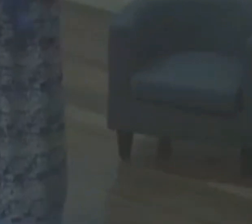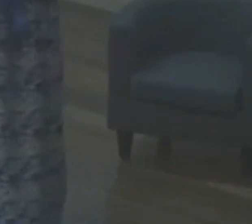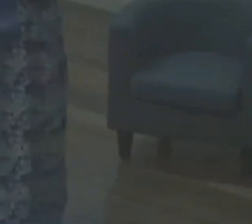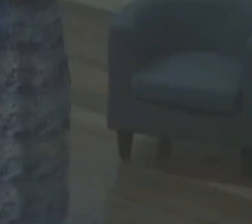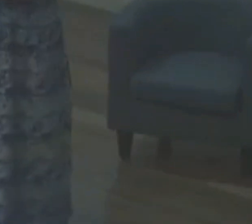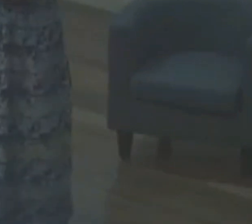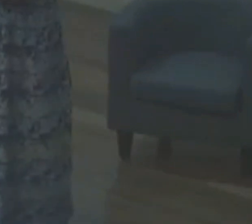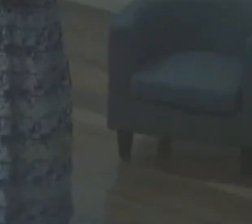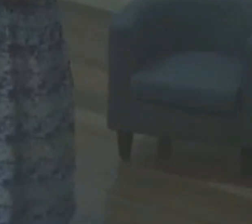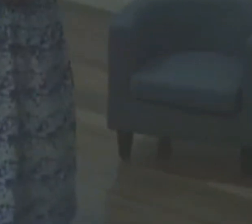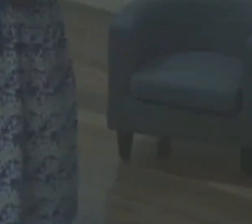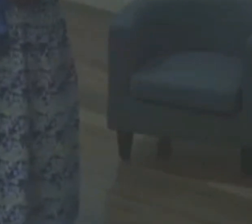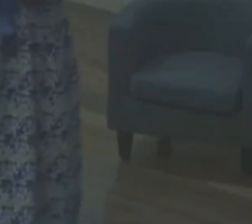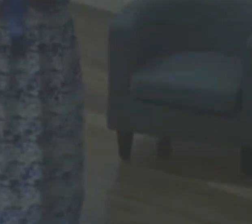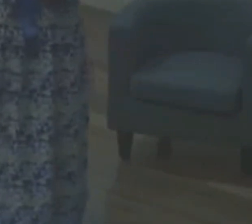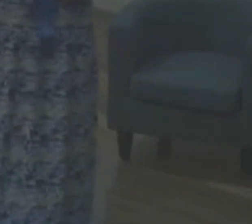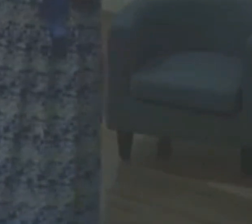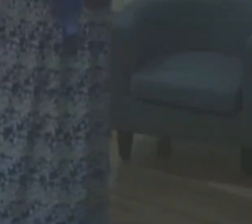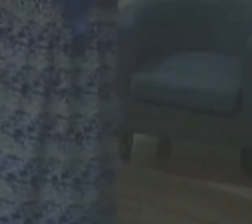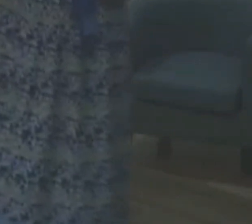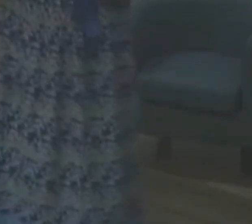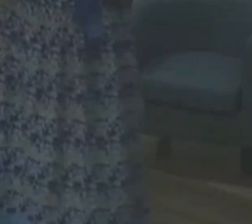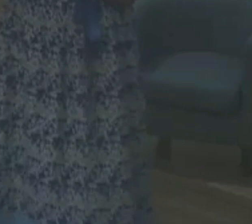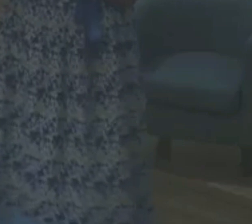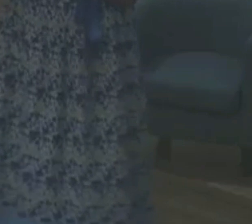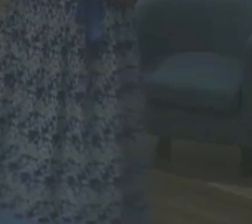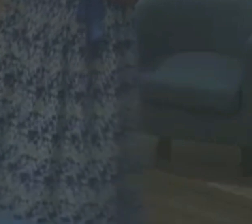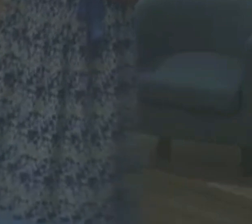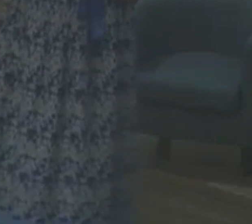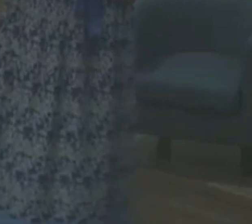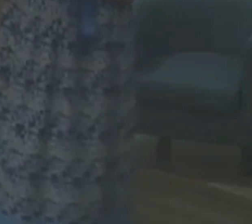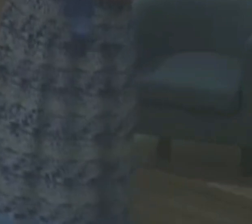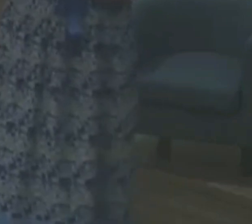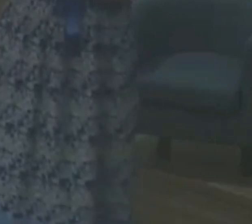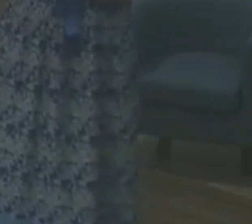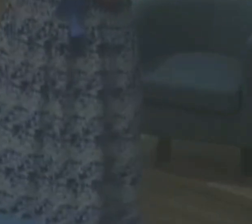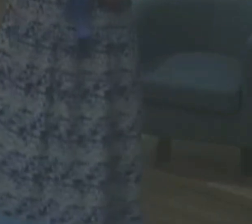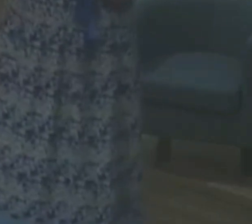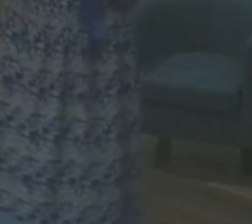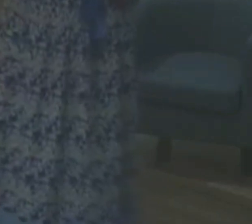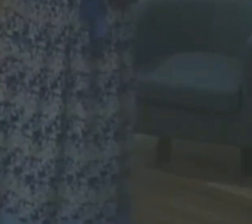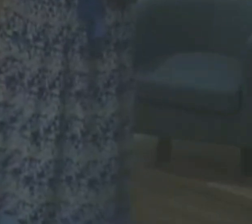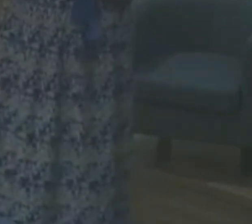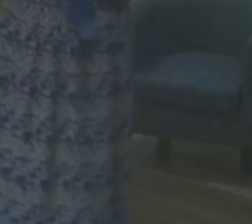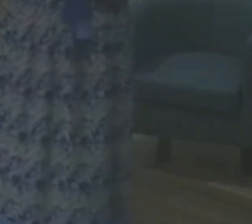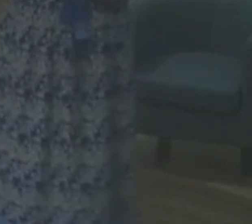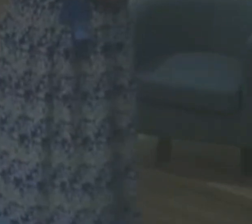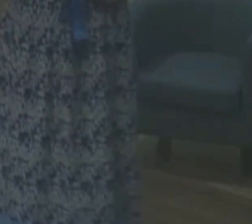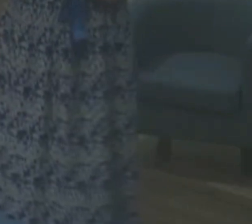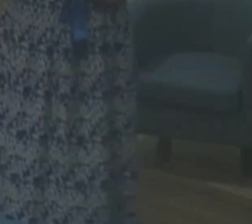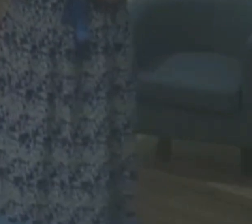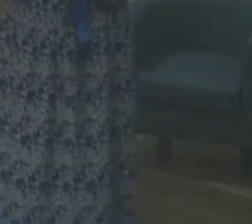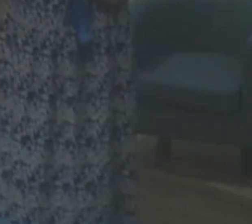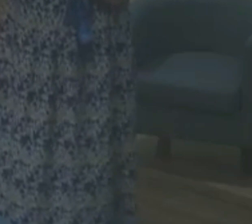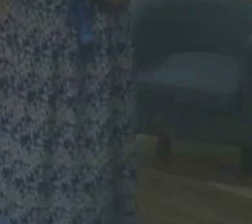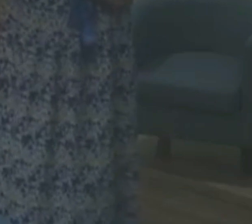who actually know where I am right now, of the 500. The few people, my parents and my husband, who called and said, "Are you okay?